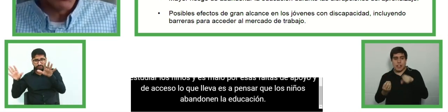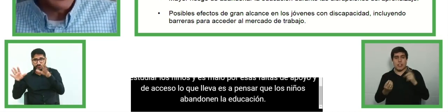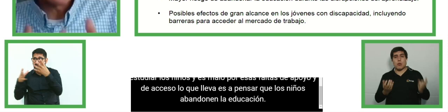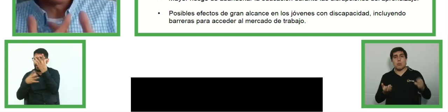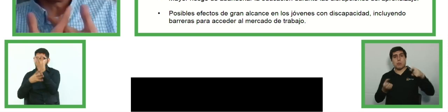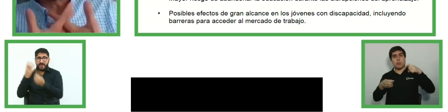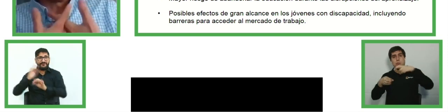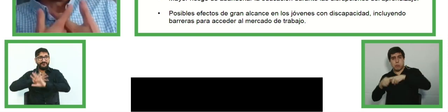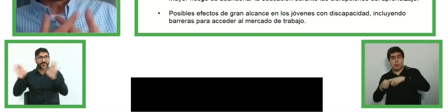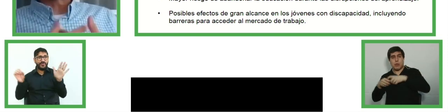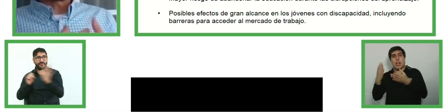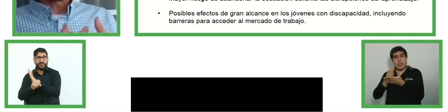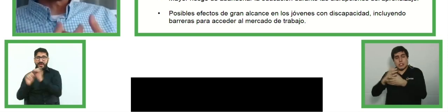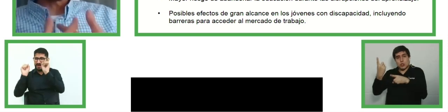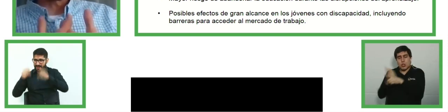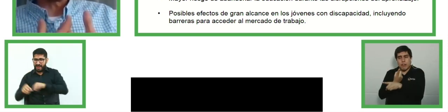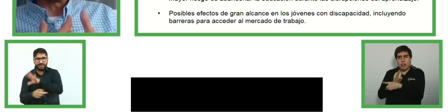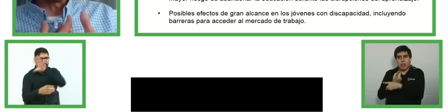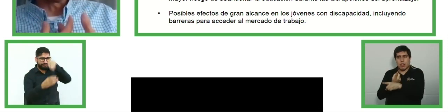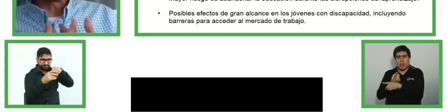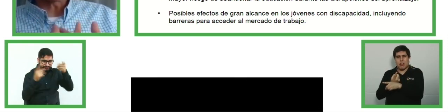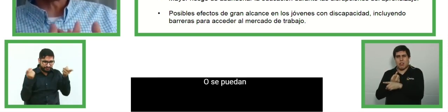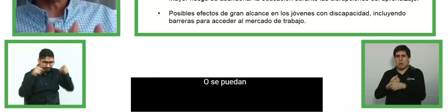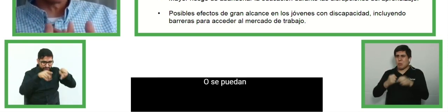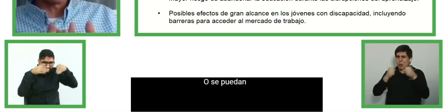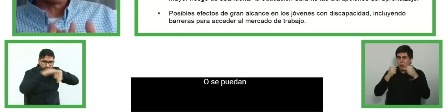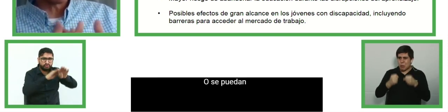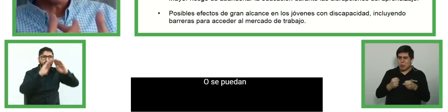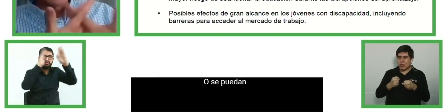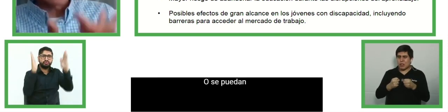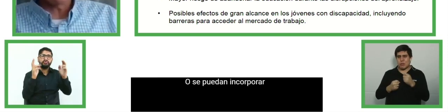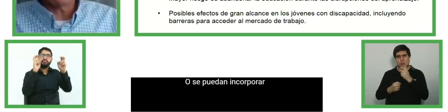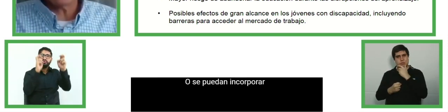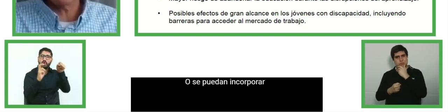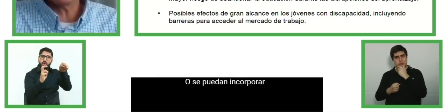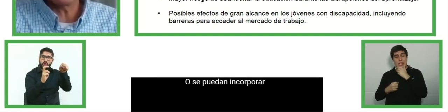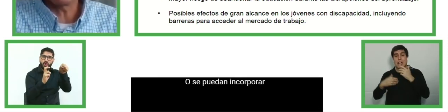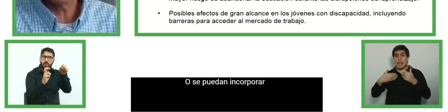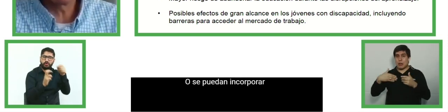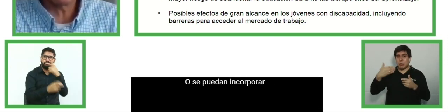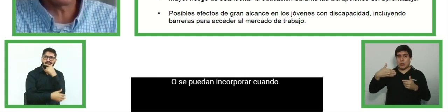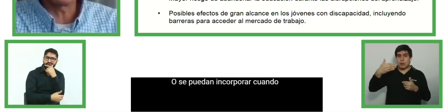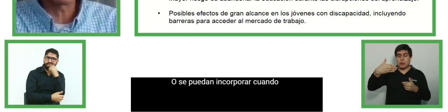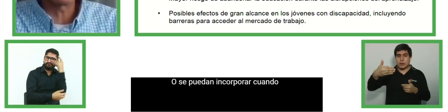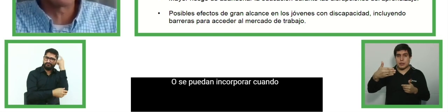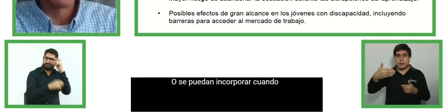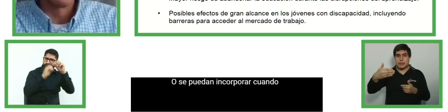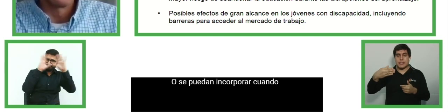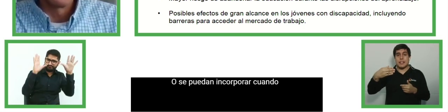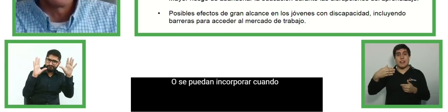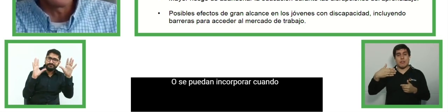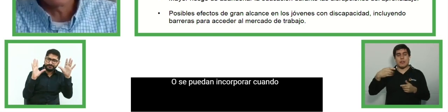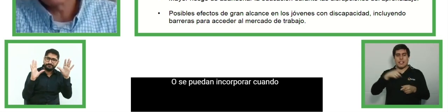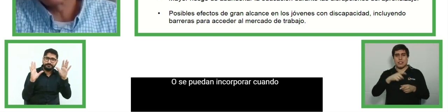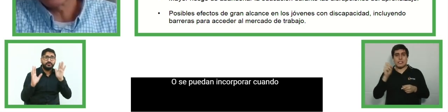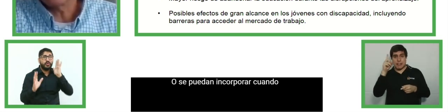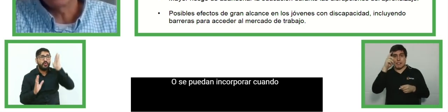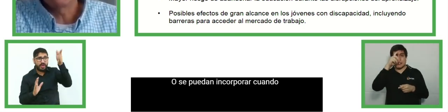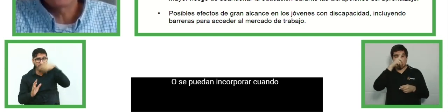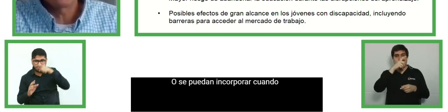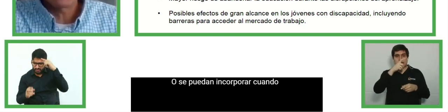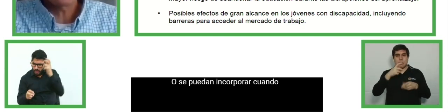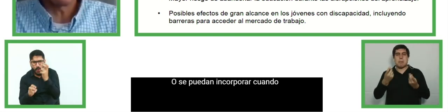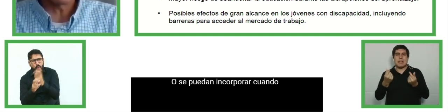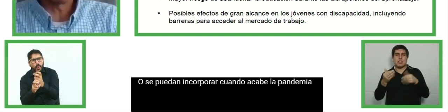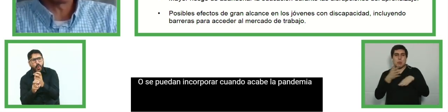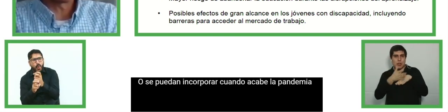And then the impact in long term is very important. And some invisible things as well, as